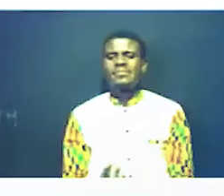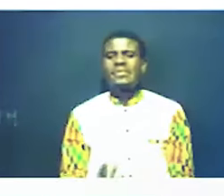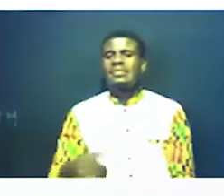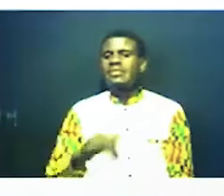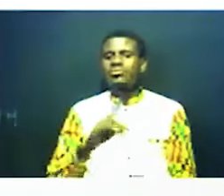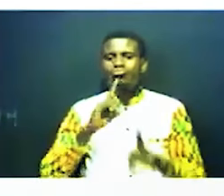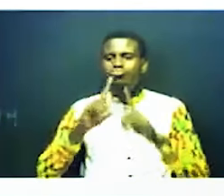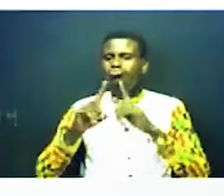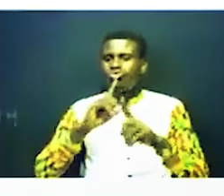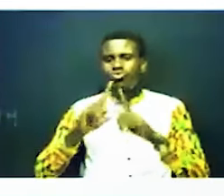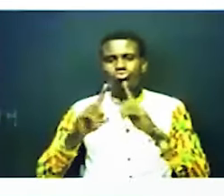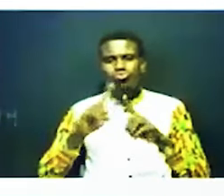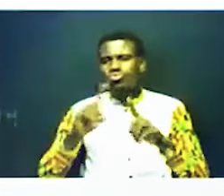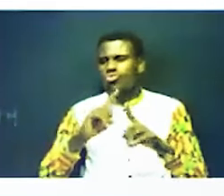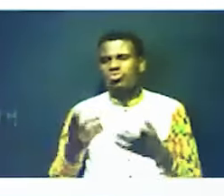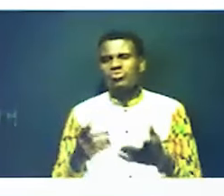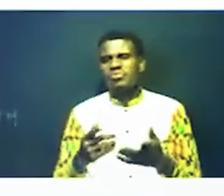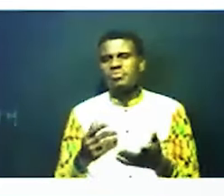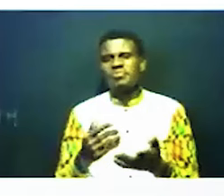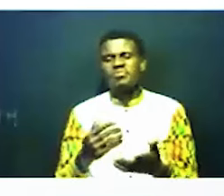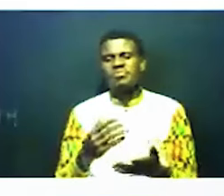talkers.